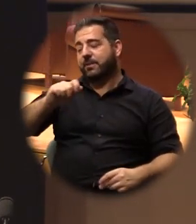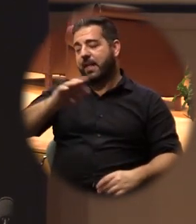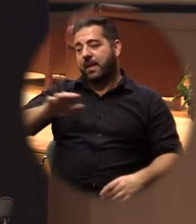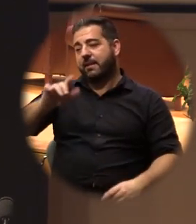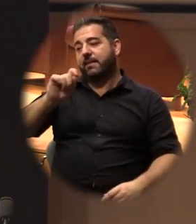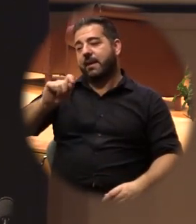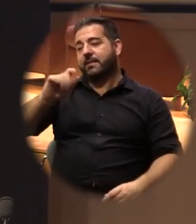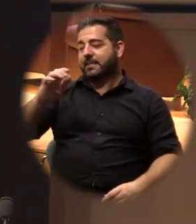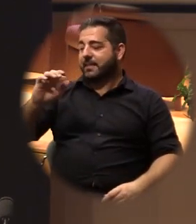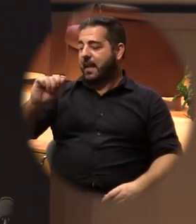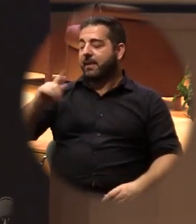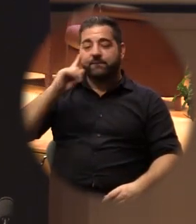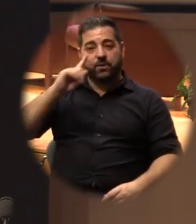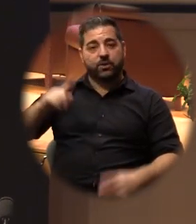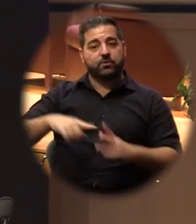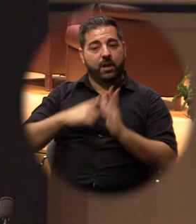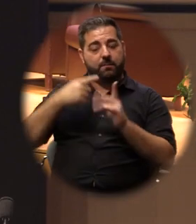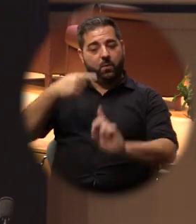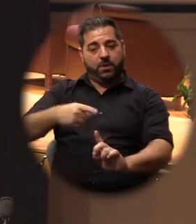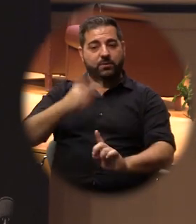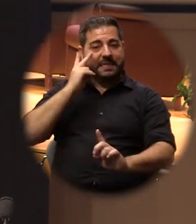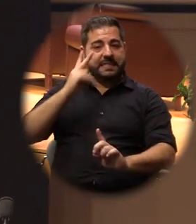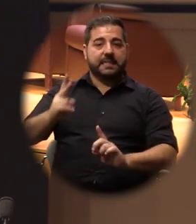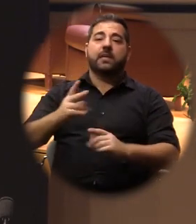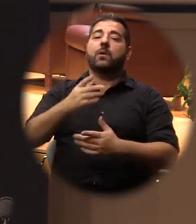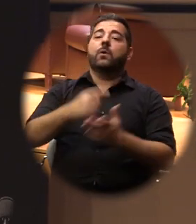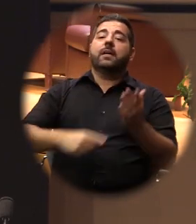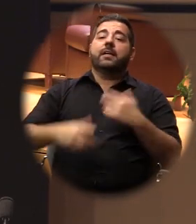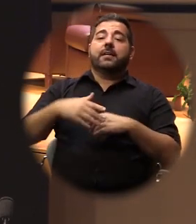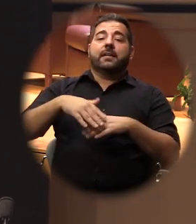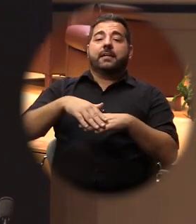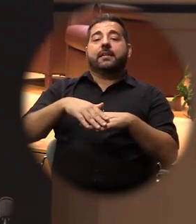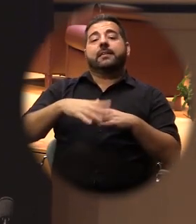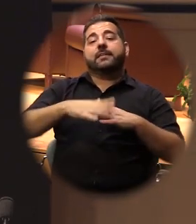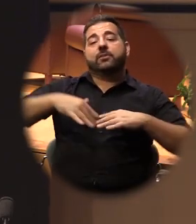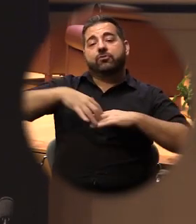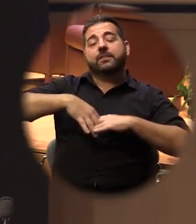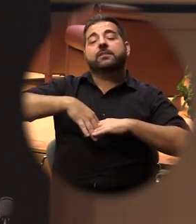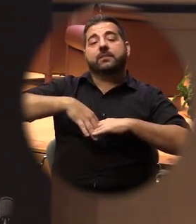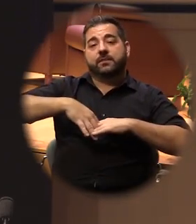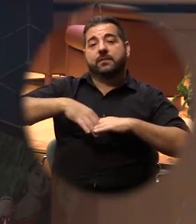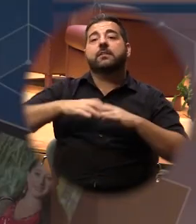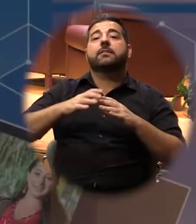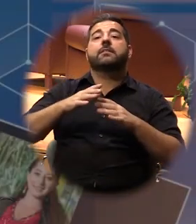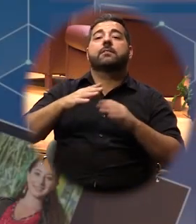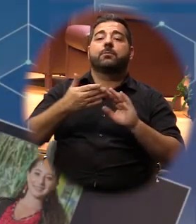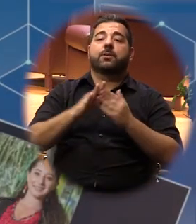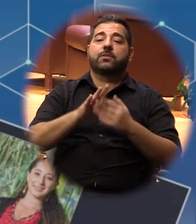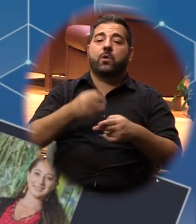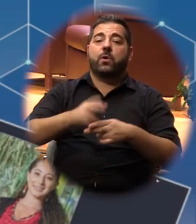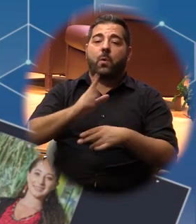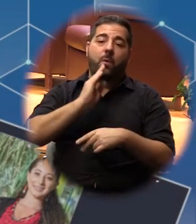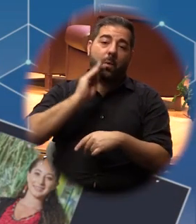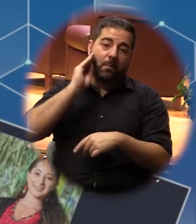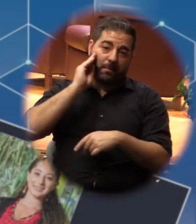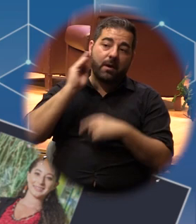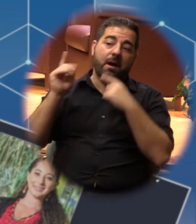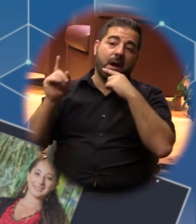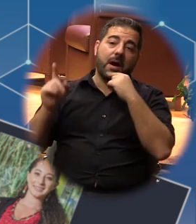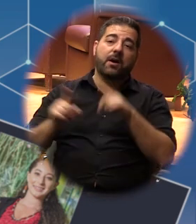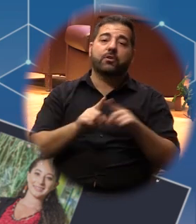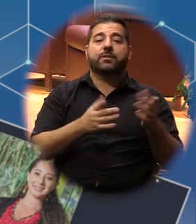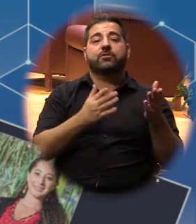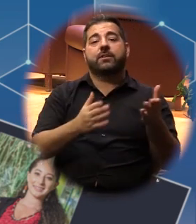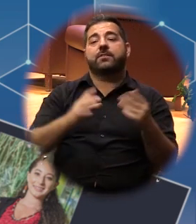native-land.ca as a starting point to see what Indigenous communities call your region home and learn more about them. And I also suggest that you check